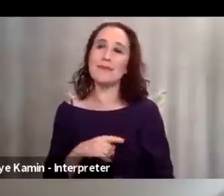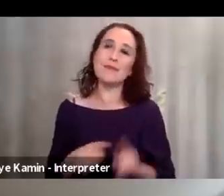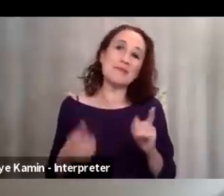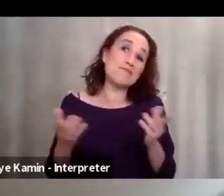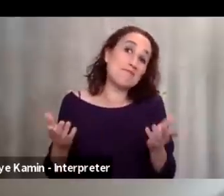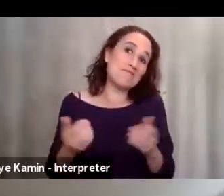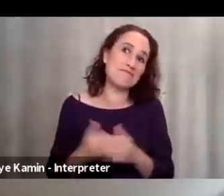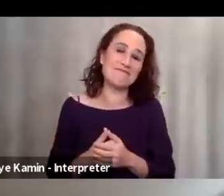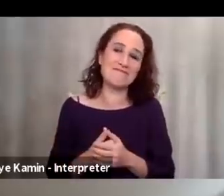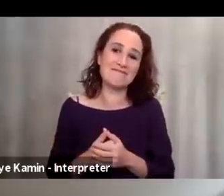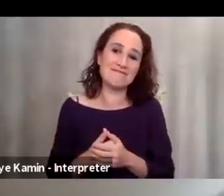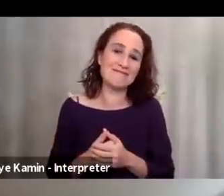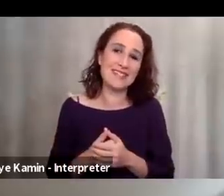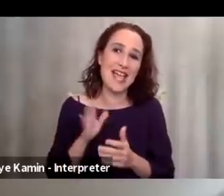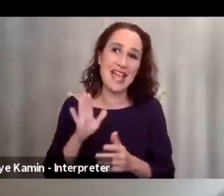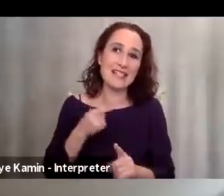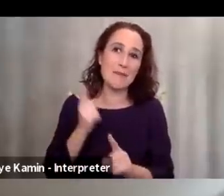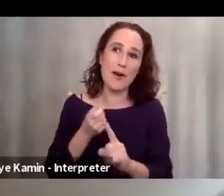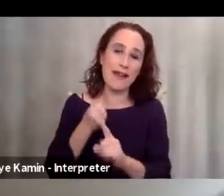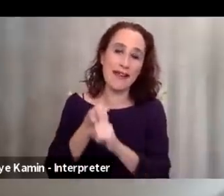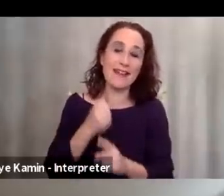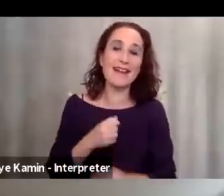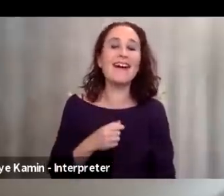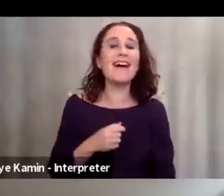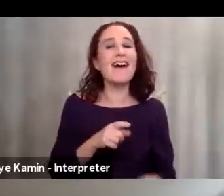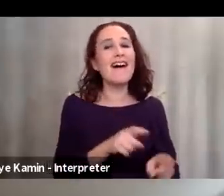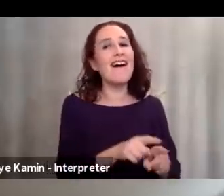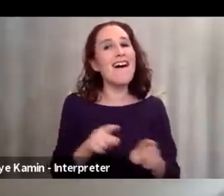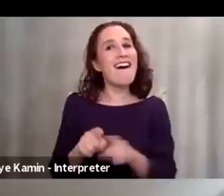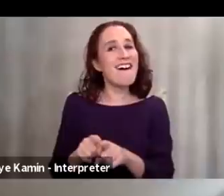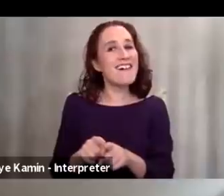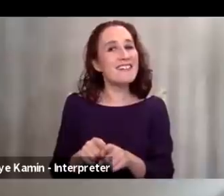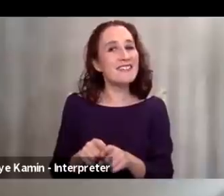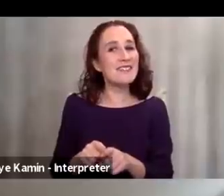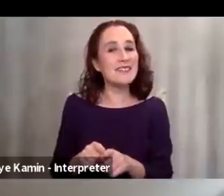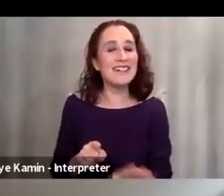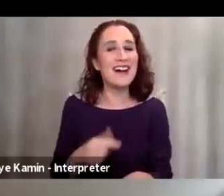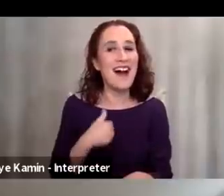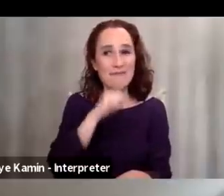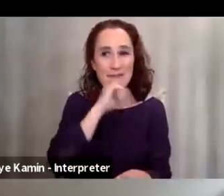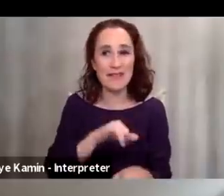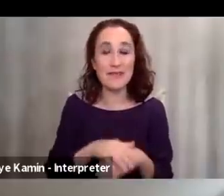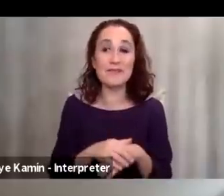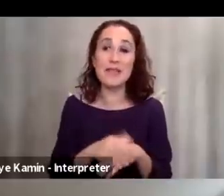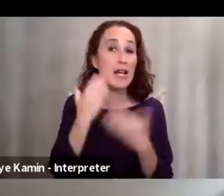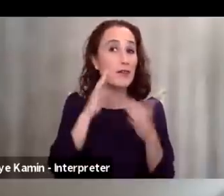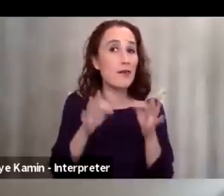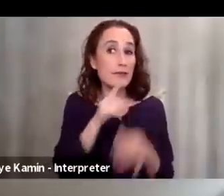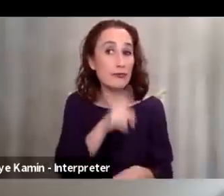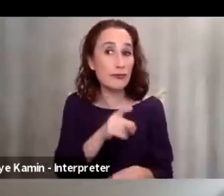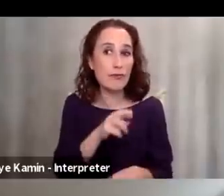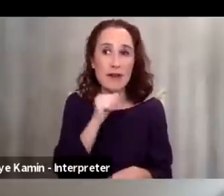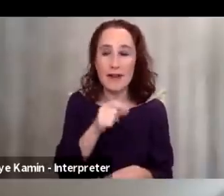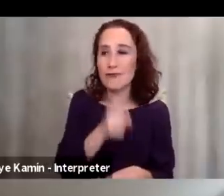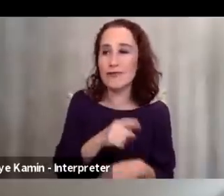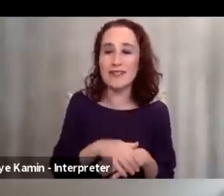way of getting points across. And I also get the impression, and for some reason I loved this, I don't know if this is true or not, but I didn't